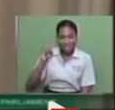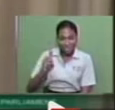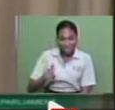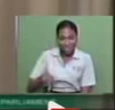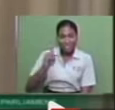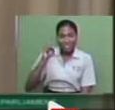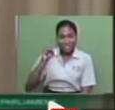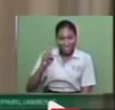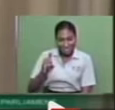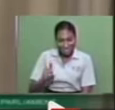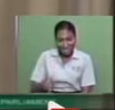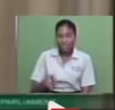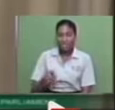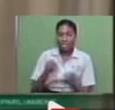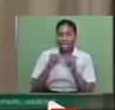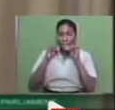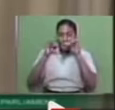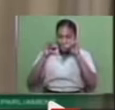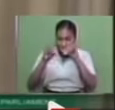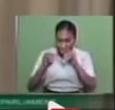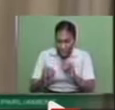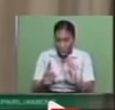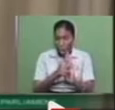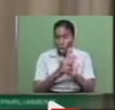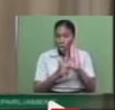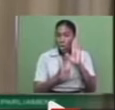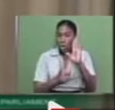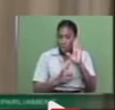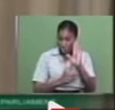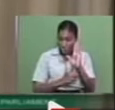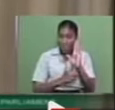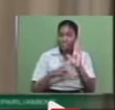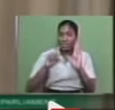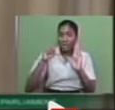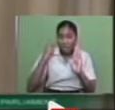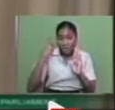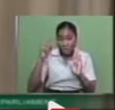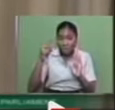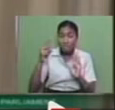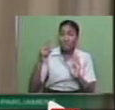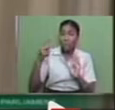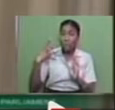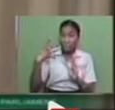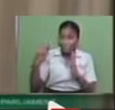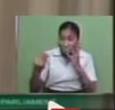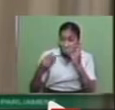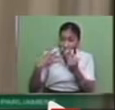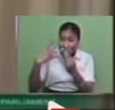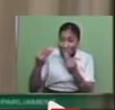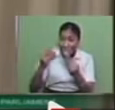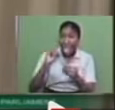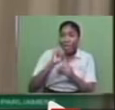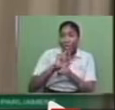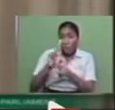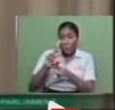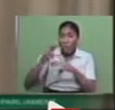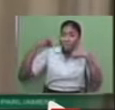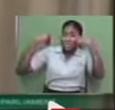the procurement law before any sales take place. Before any of these sales take place. We must